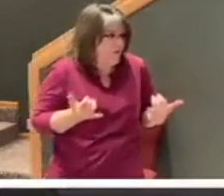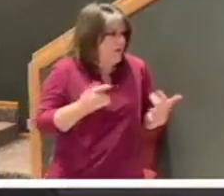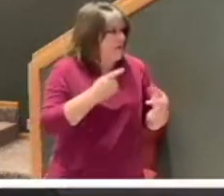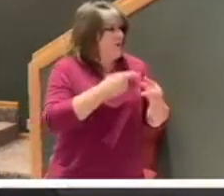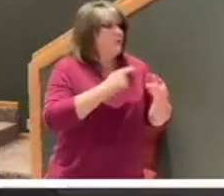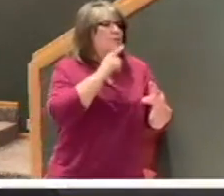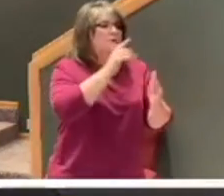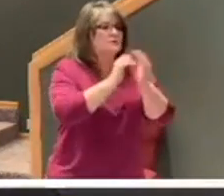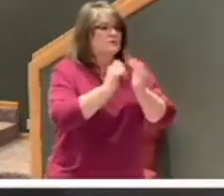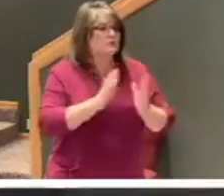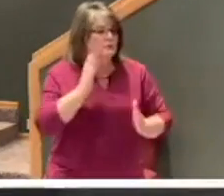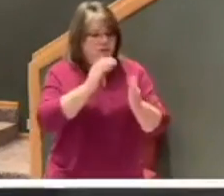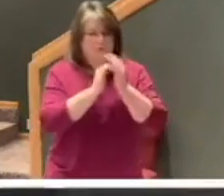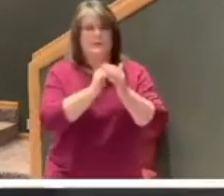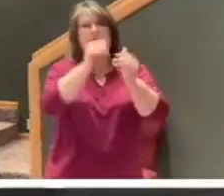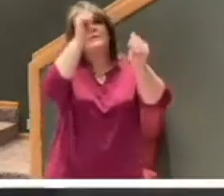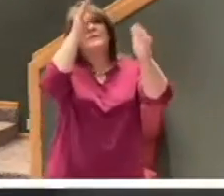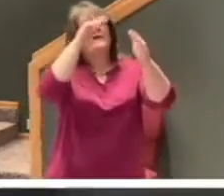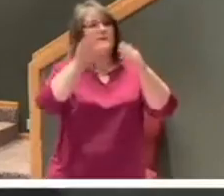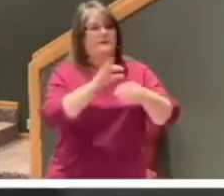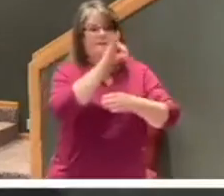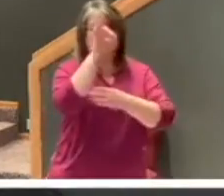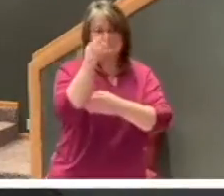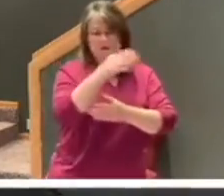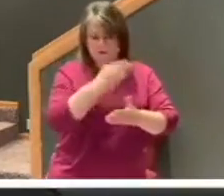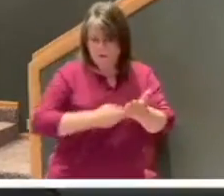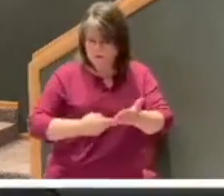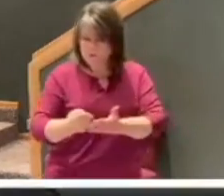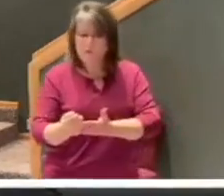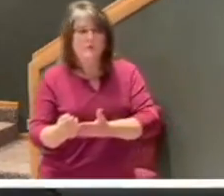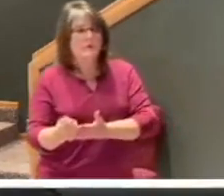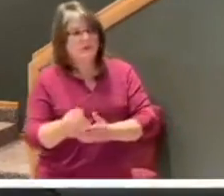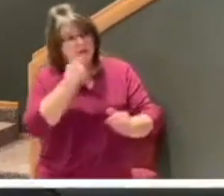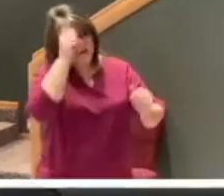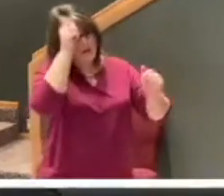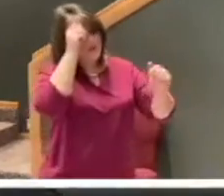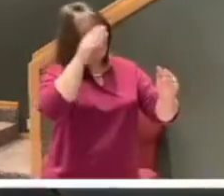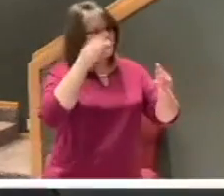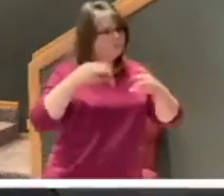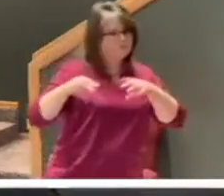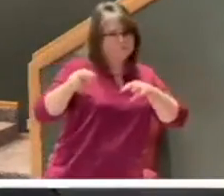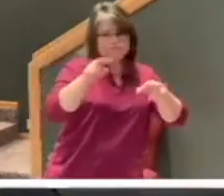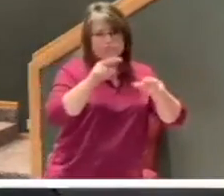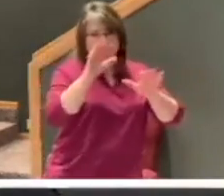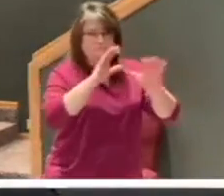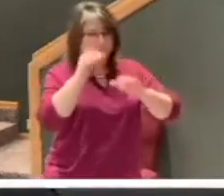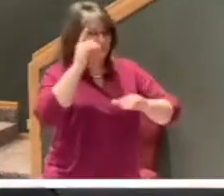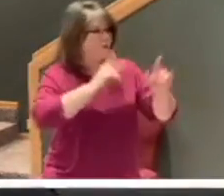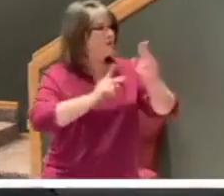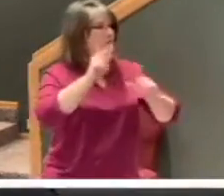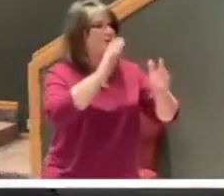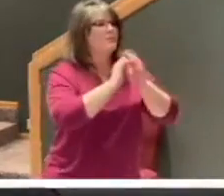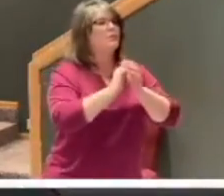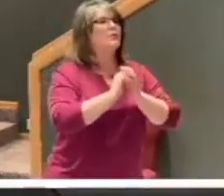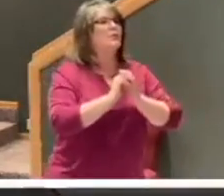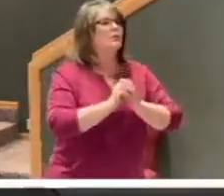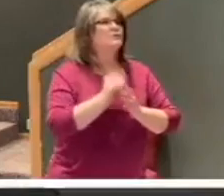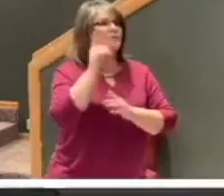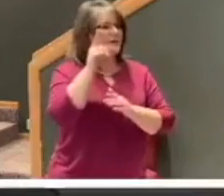true worshipers will worship the Father in spirit and in truth. The Father is looking for those who will worship him that